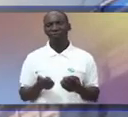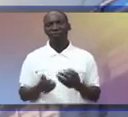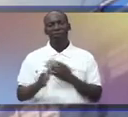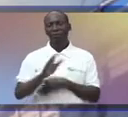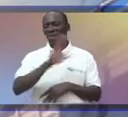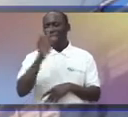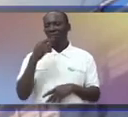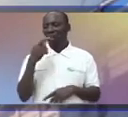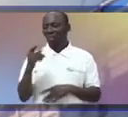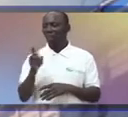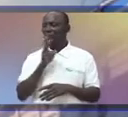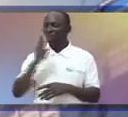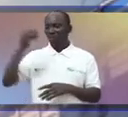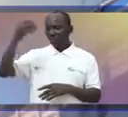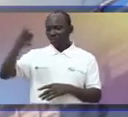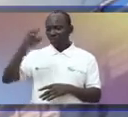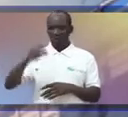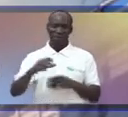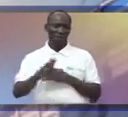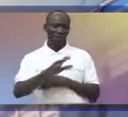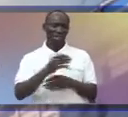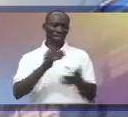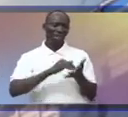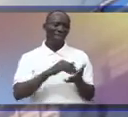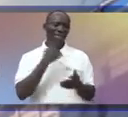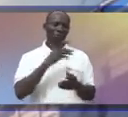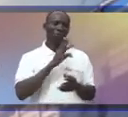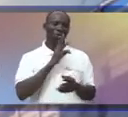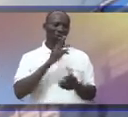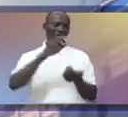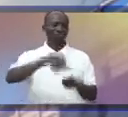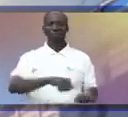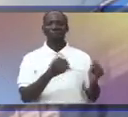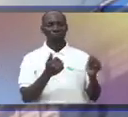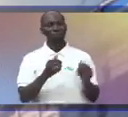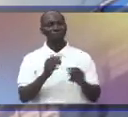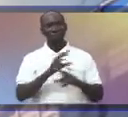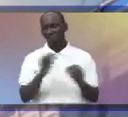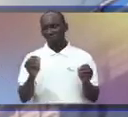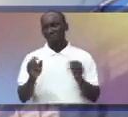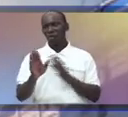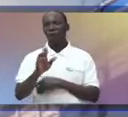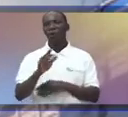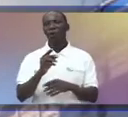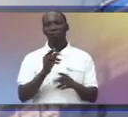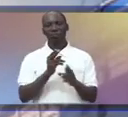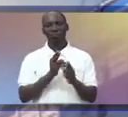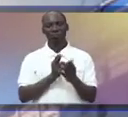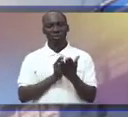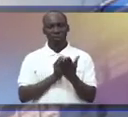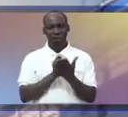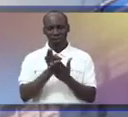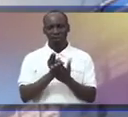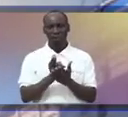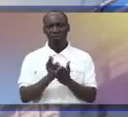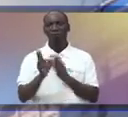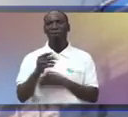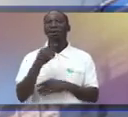bi Yankopon on ye double tongued. God is not double tongued God to command that you should be